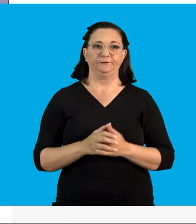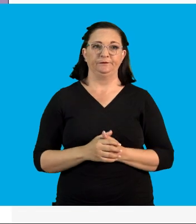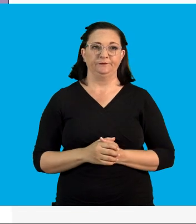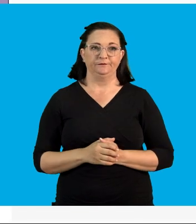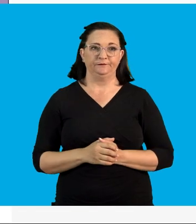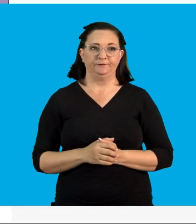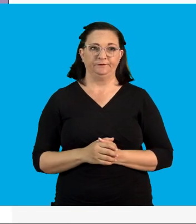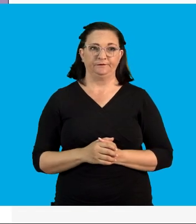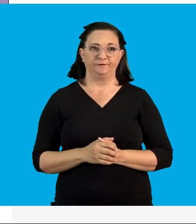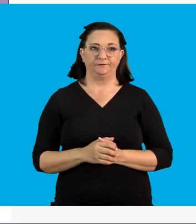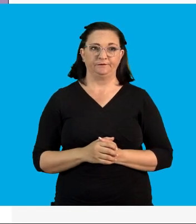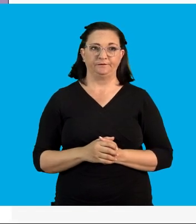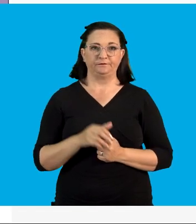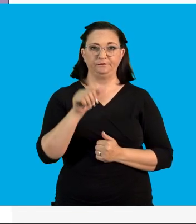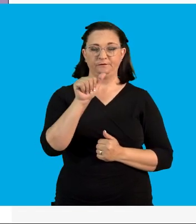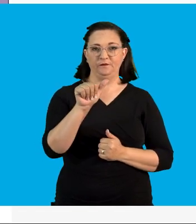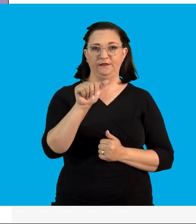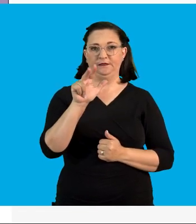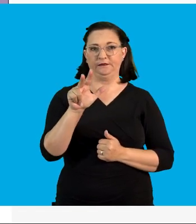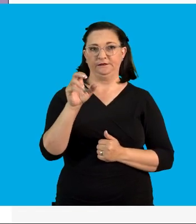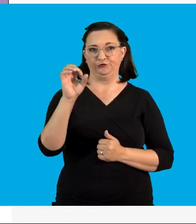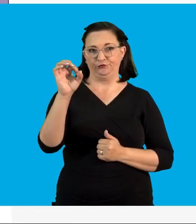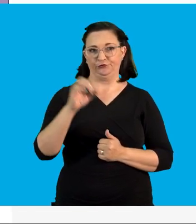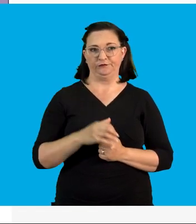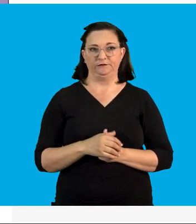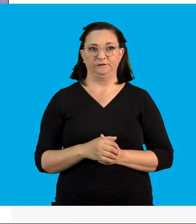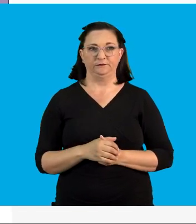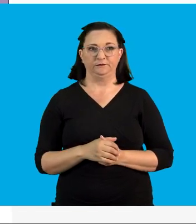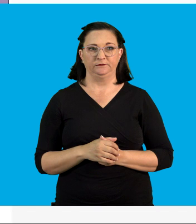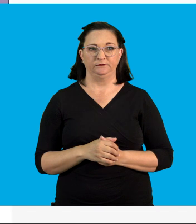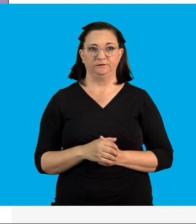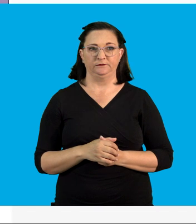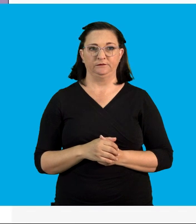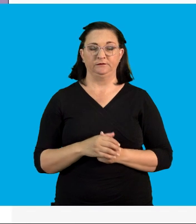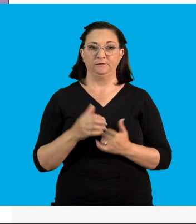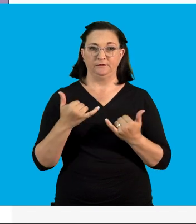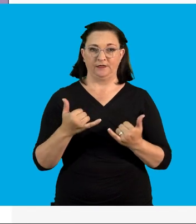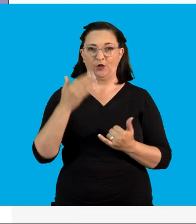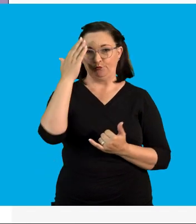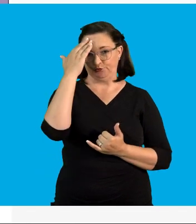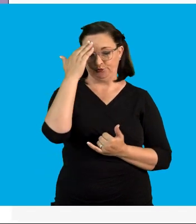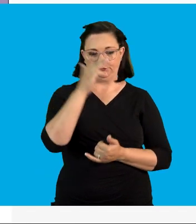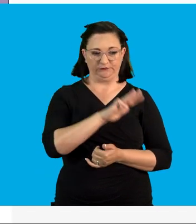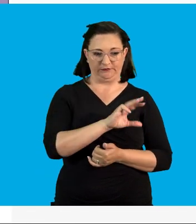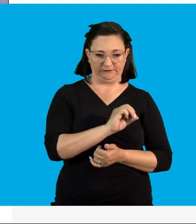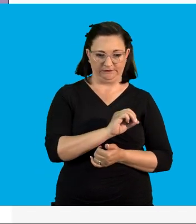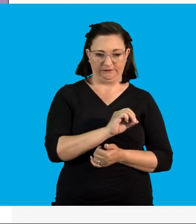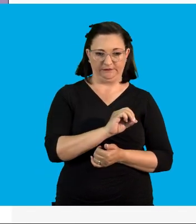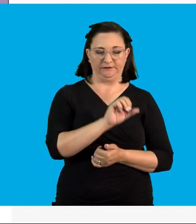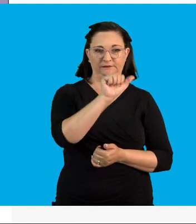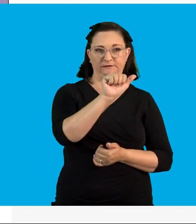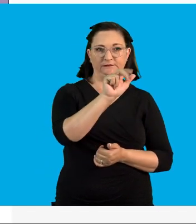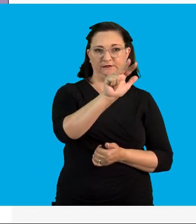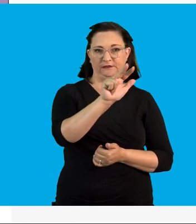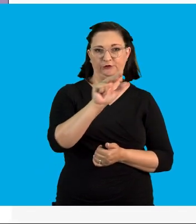And a mark there. So this one gives us 68 degrees. So now we have a triangle that has 90 degrees, 68 degrees,